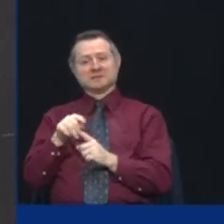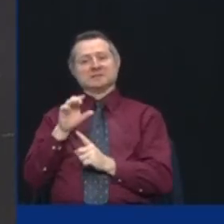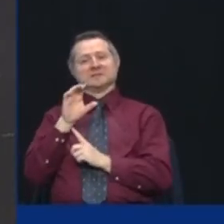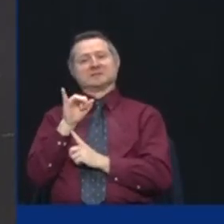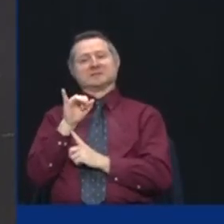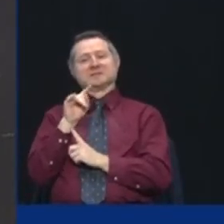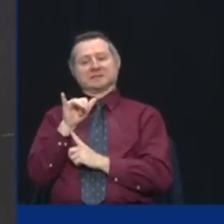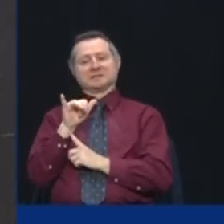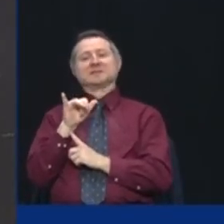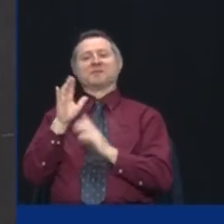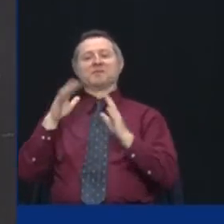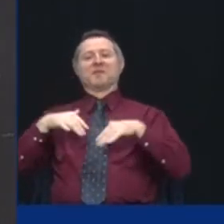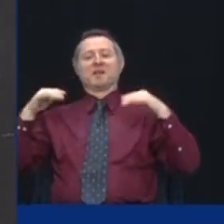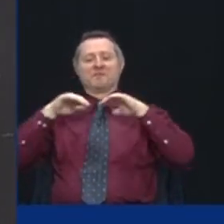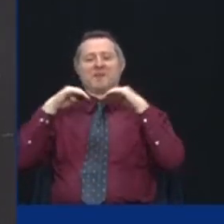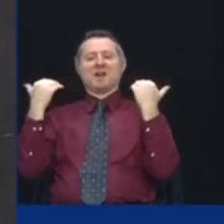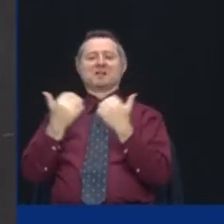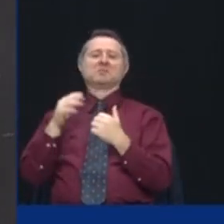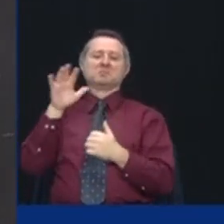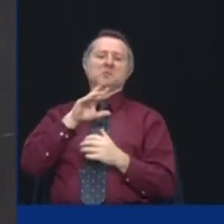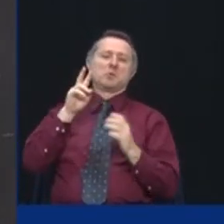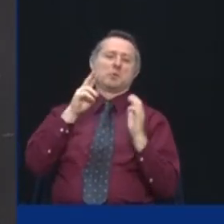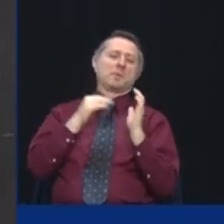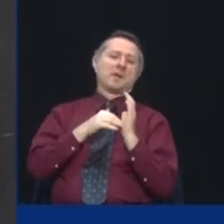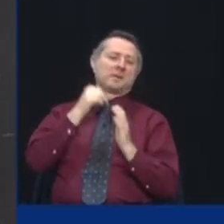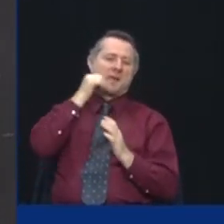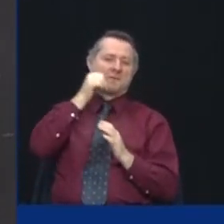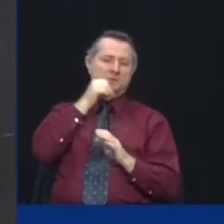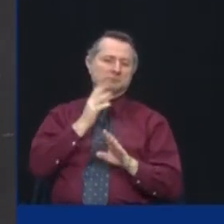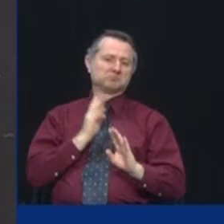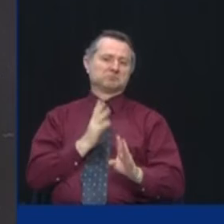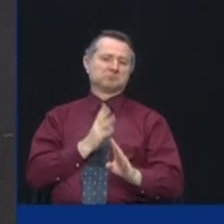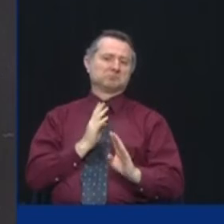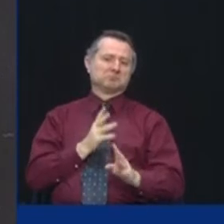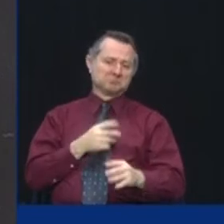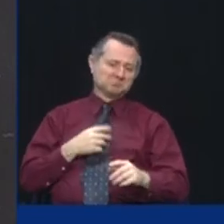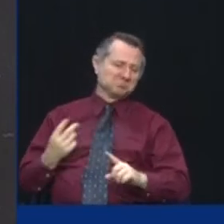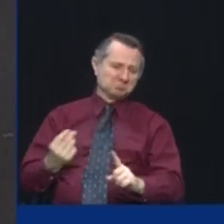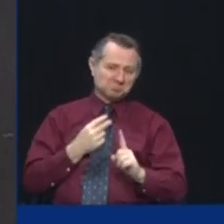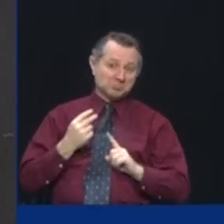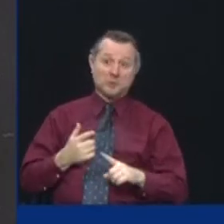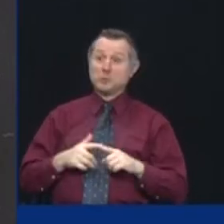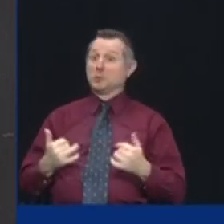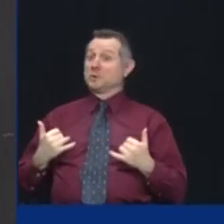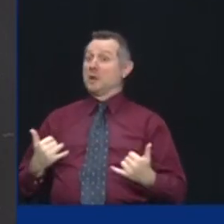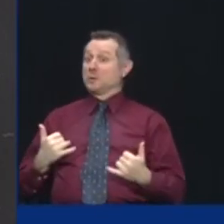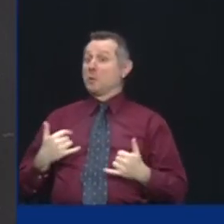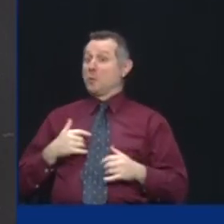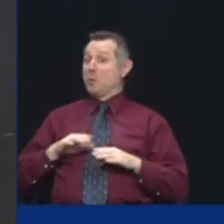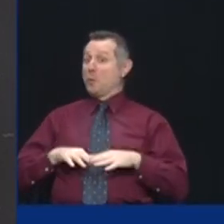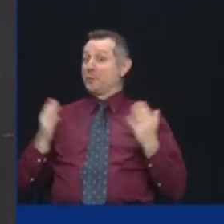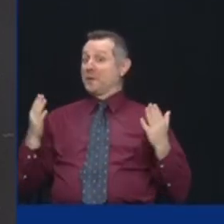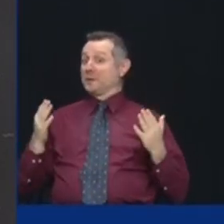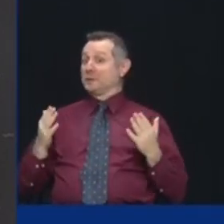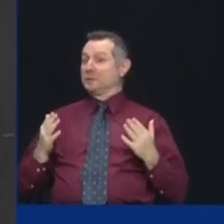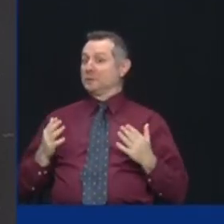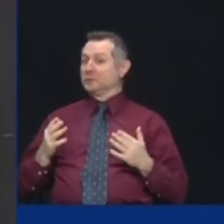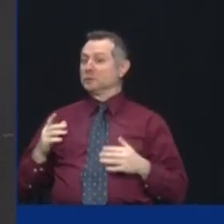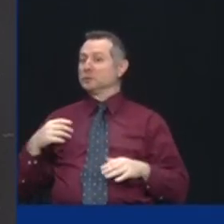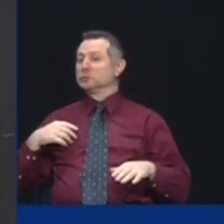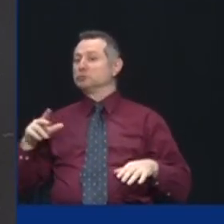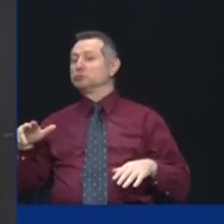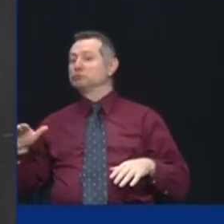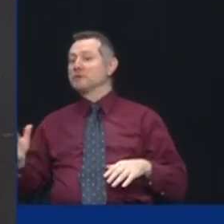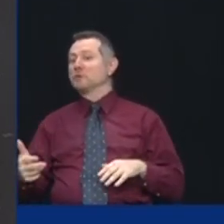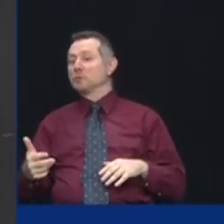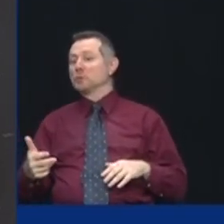2,000 individuals a day. We are in the process of opening a drive-through lane, which will add to